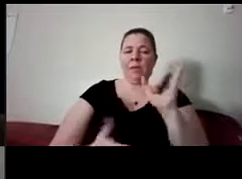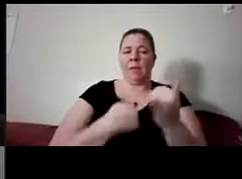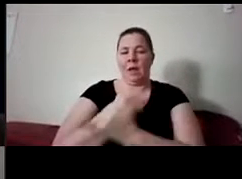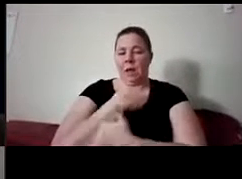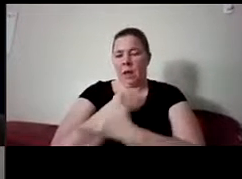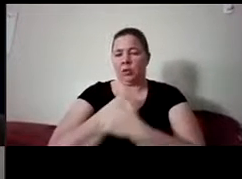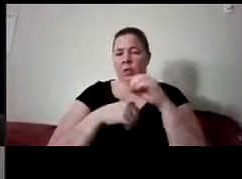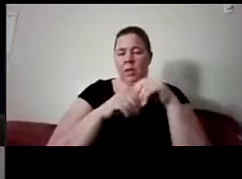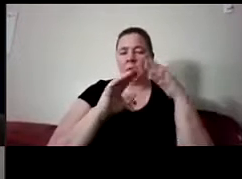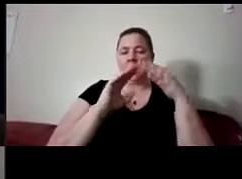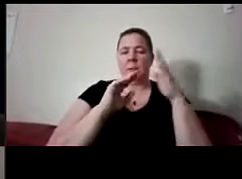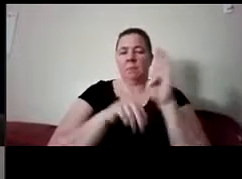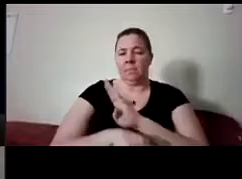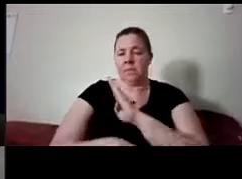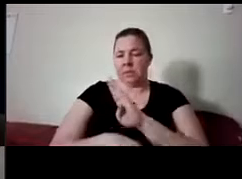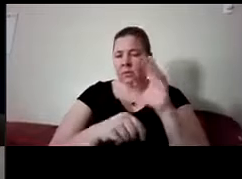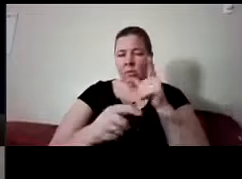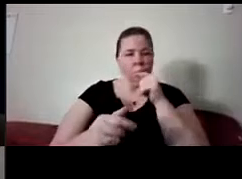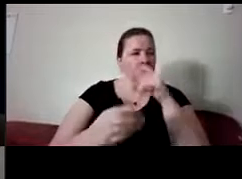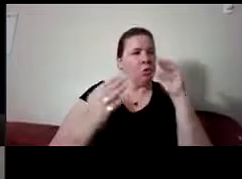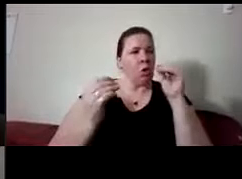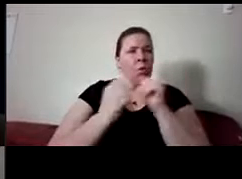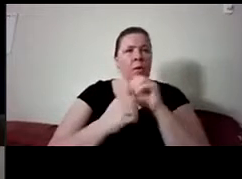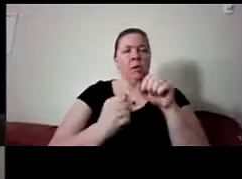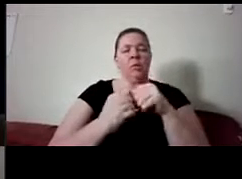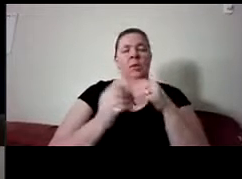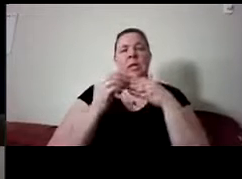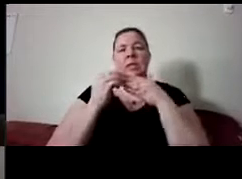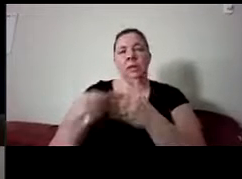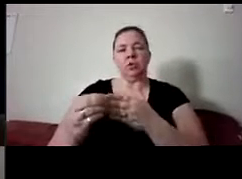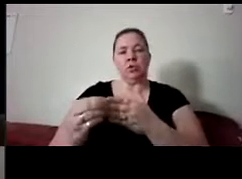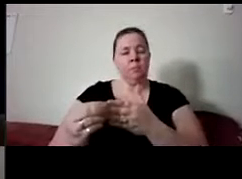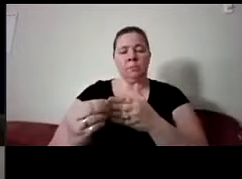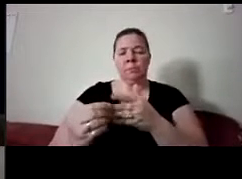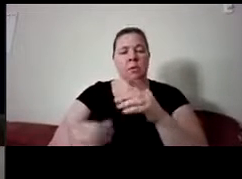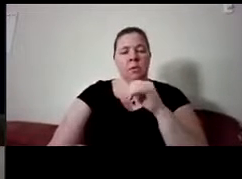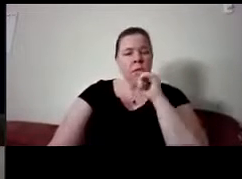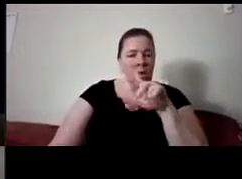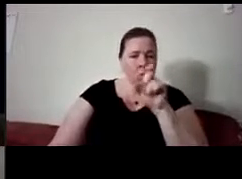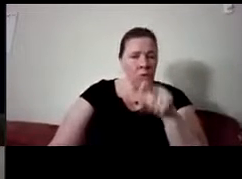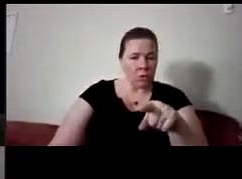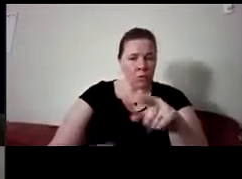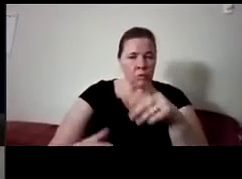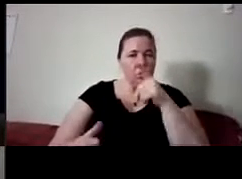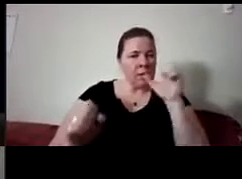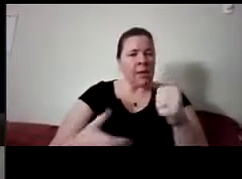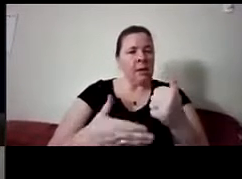from leadership. I don't know who to talk to. That's what I was saying. It's not a question. I just say, who can help me bring